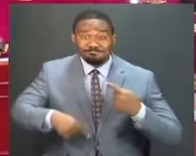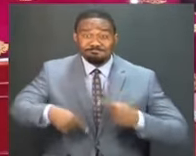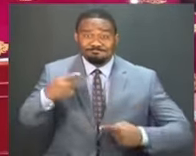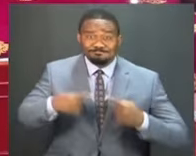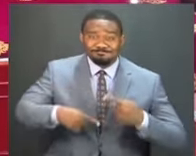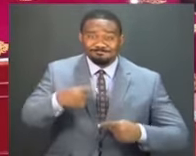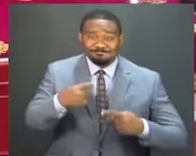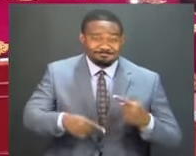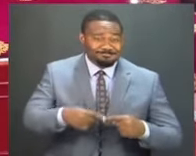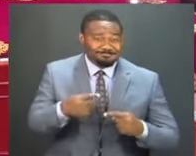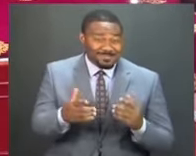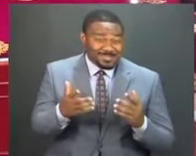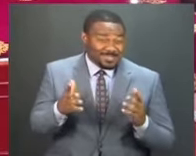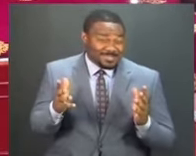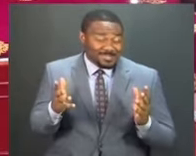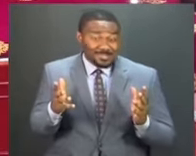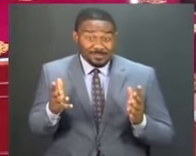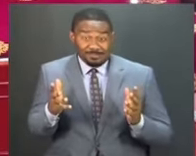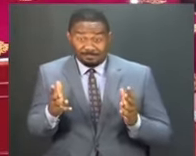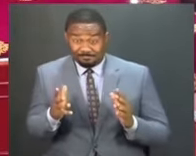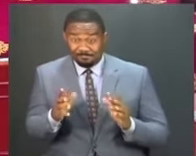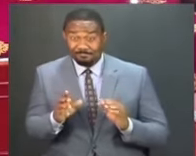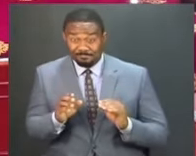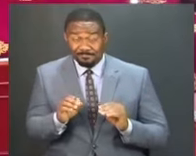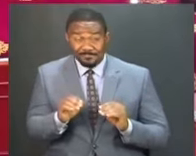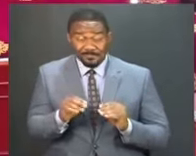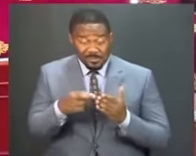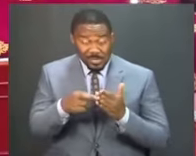matter. The rules are very clear.